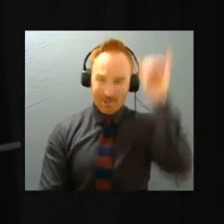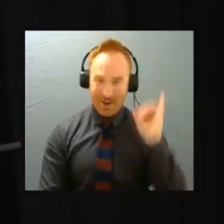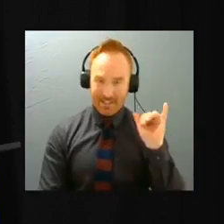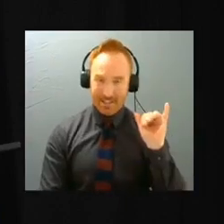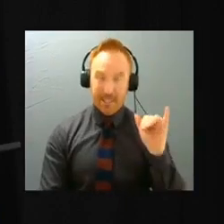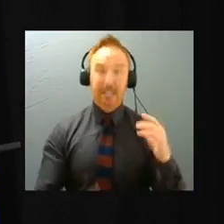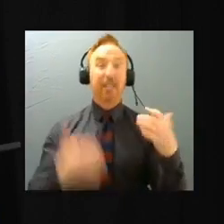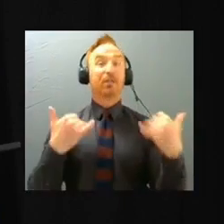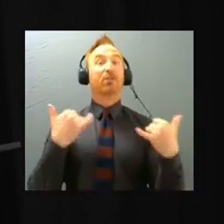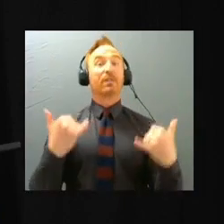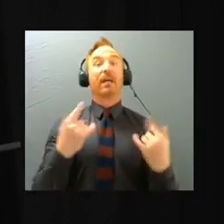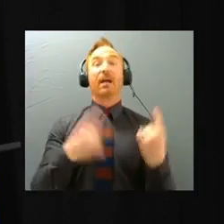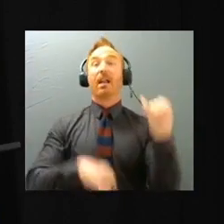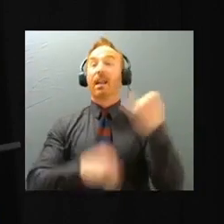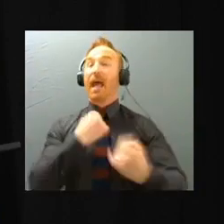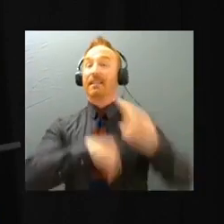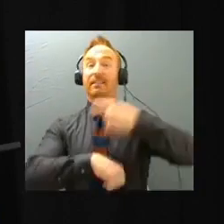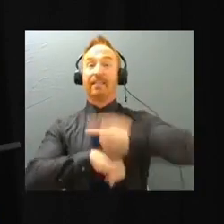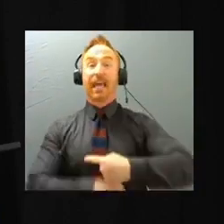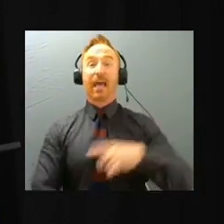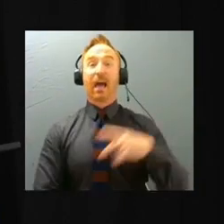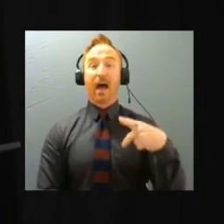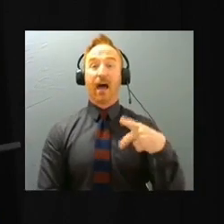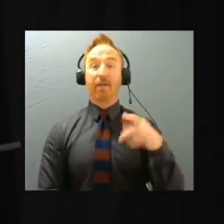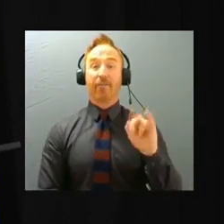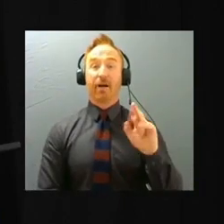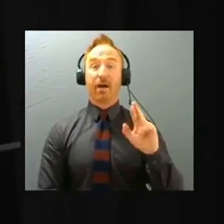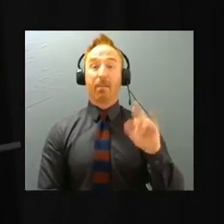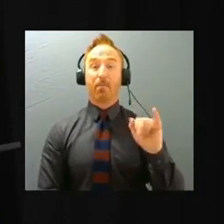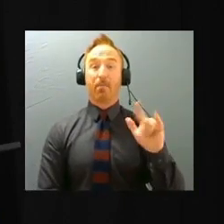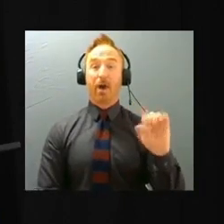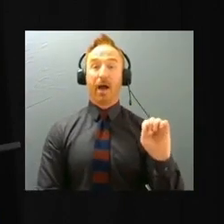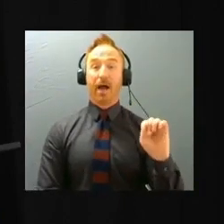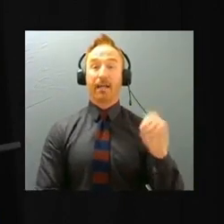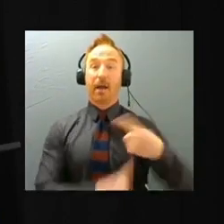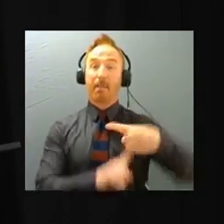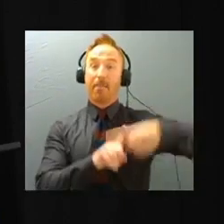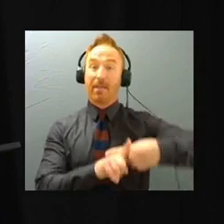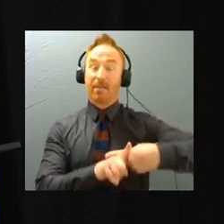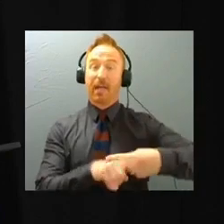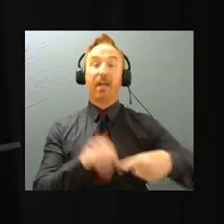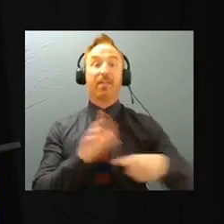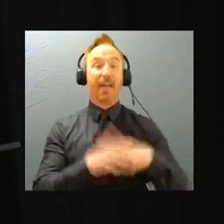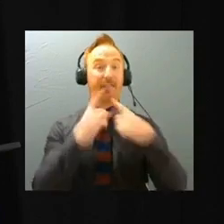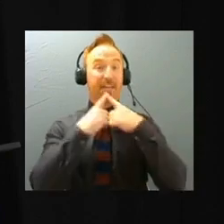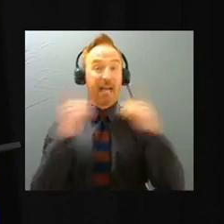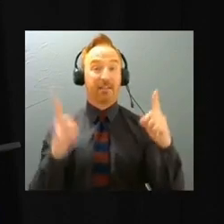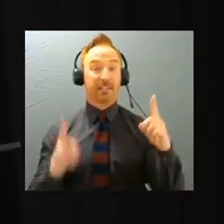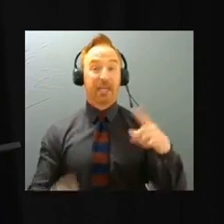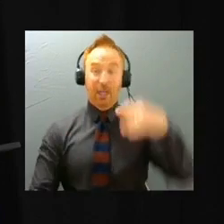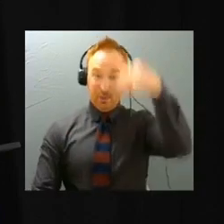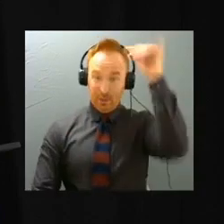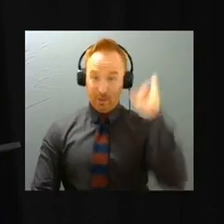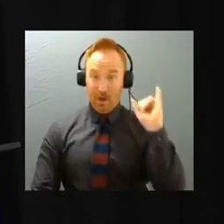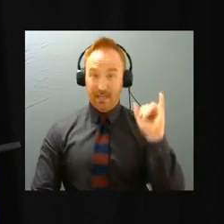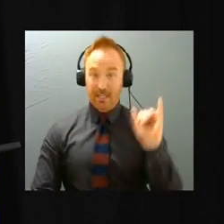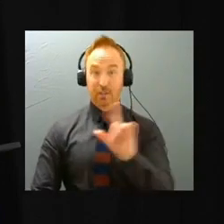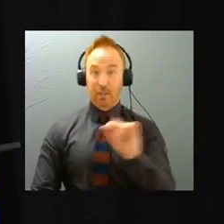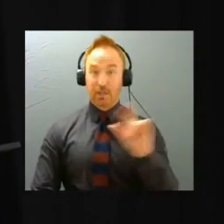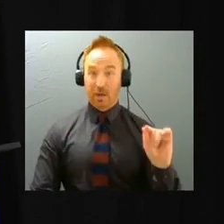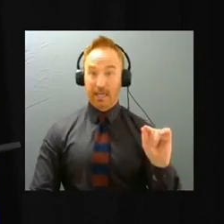Month. Yukon Pride has announced they are planning to hold the 2020 Yukon Pride Festival in early